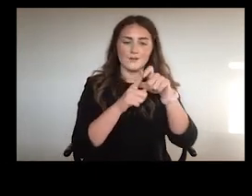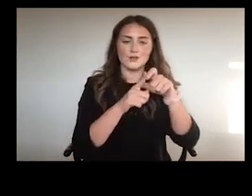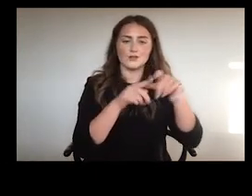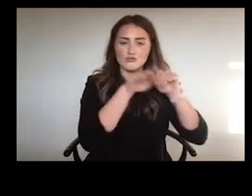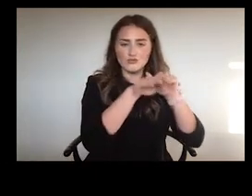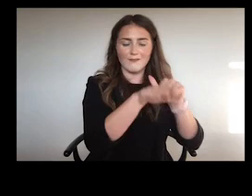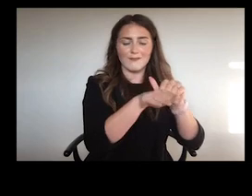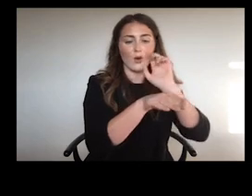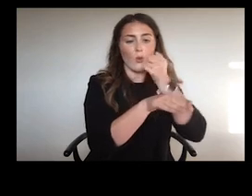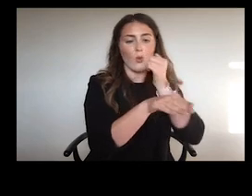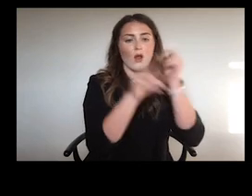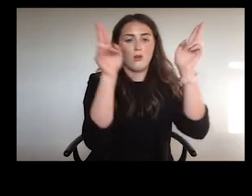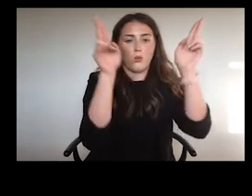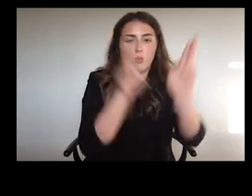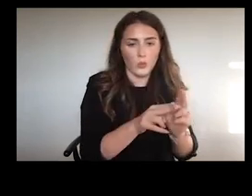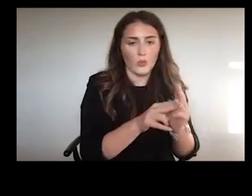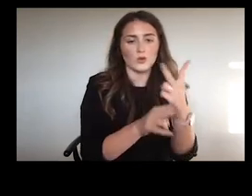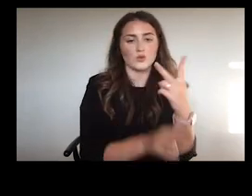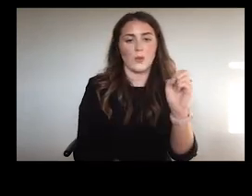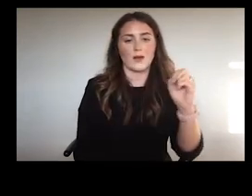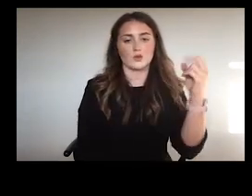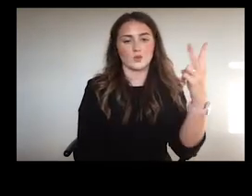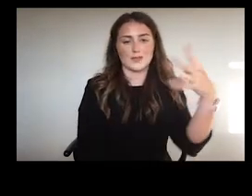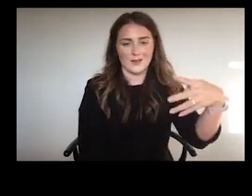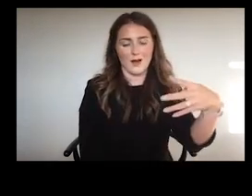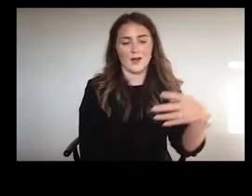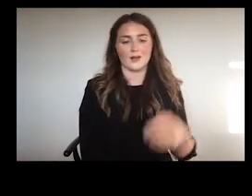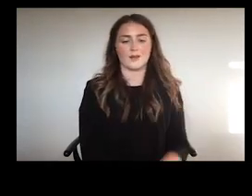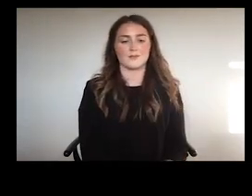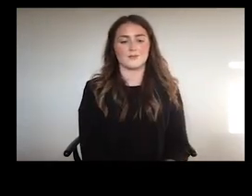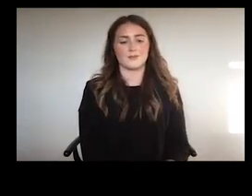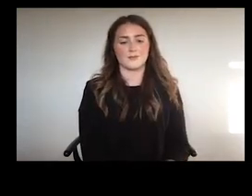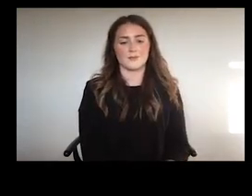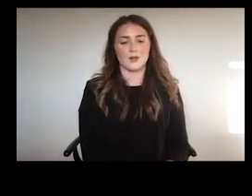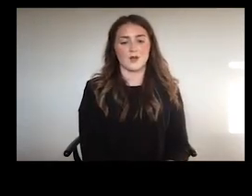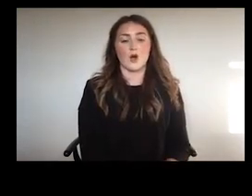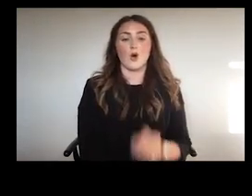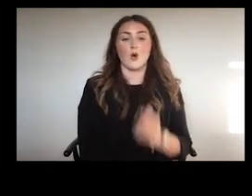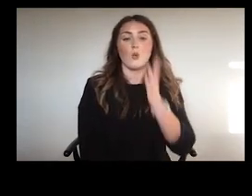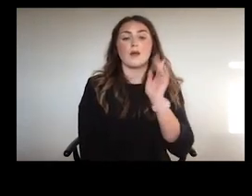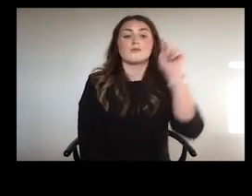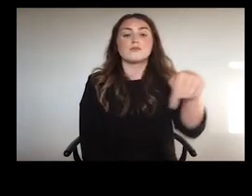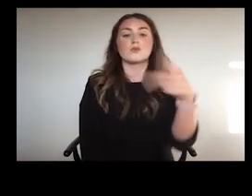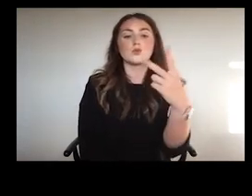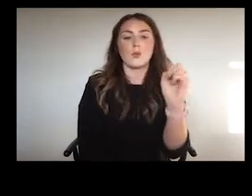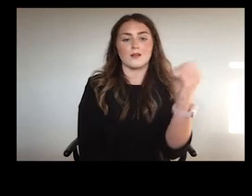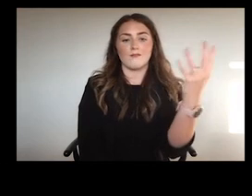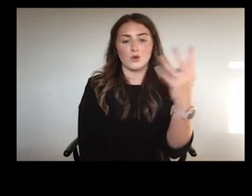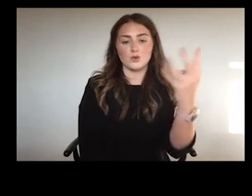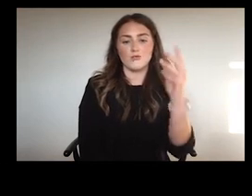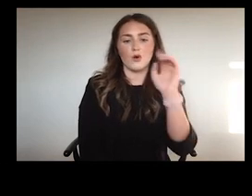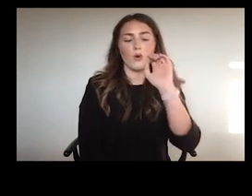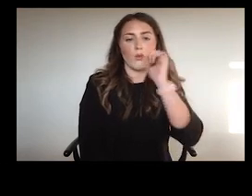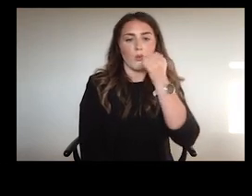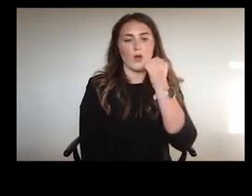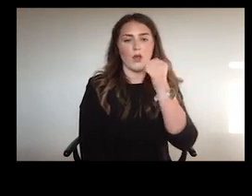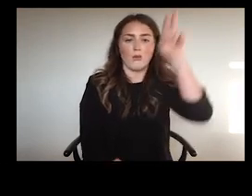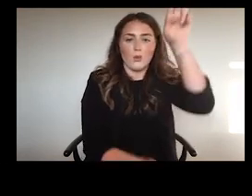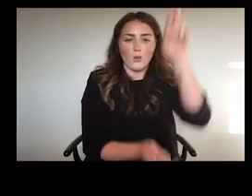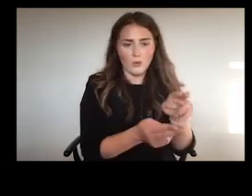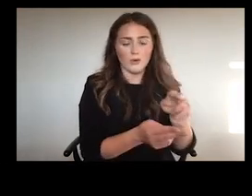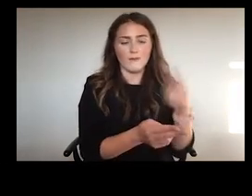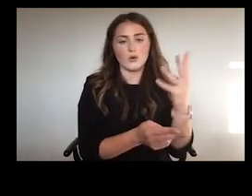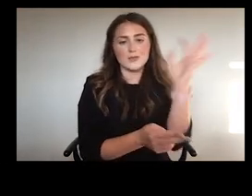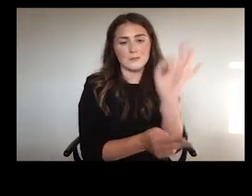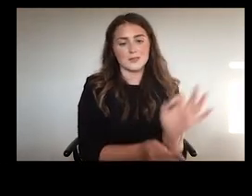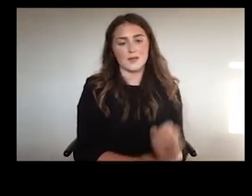using the Dartford Crossing would fall by an average of 21% in 2029 and 14% in